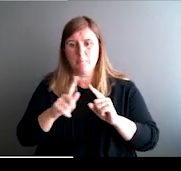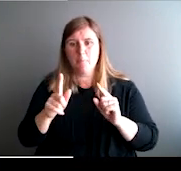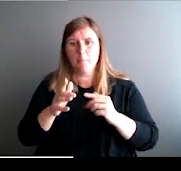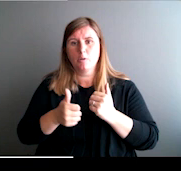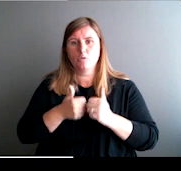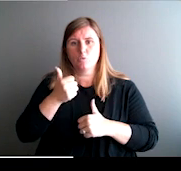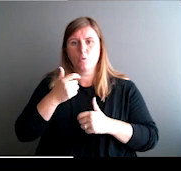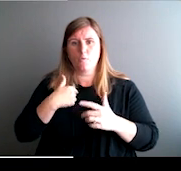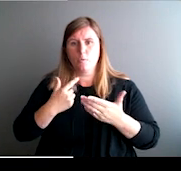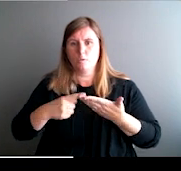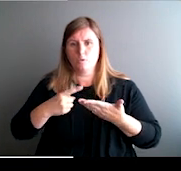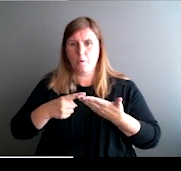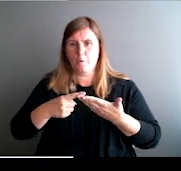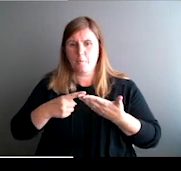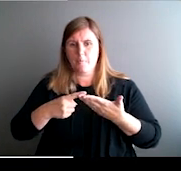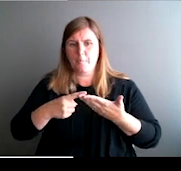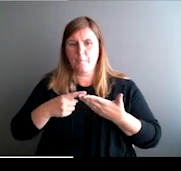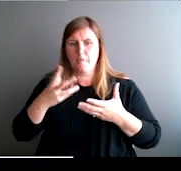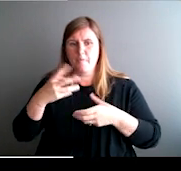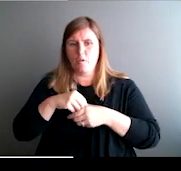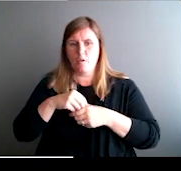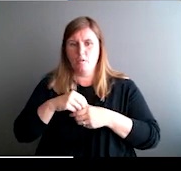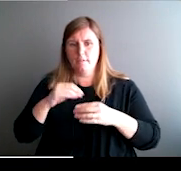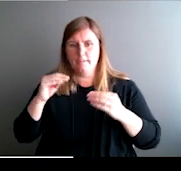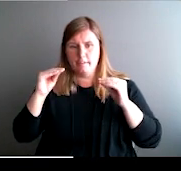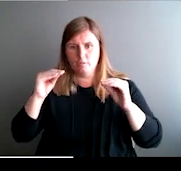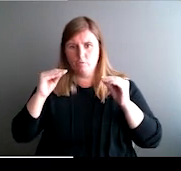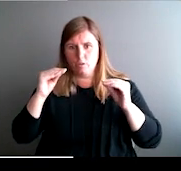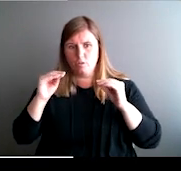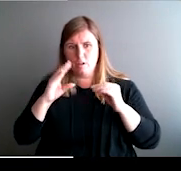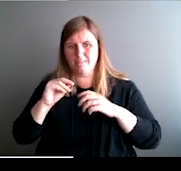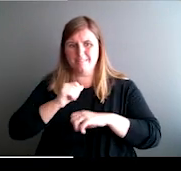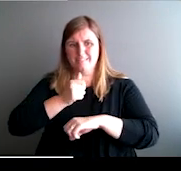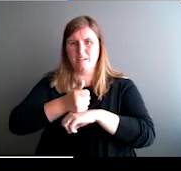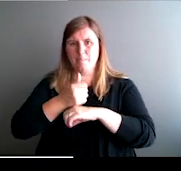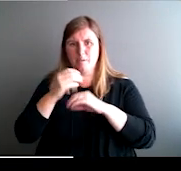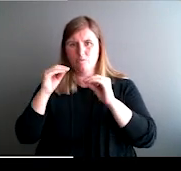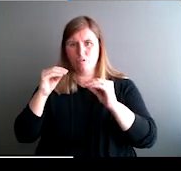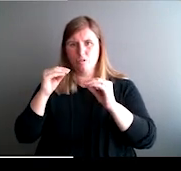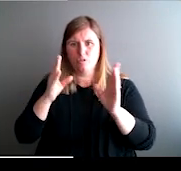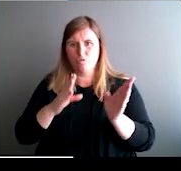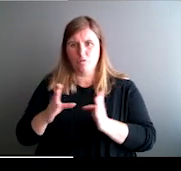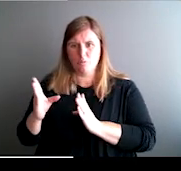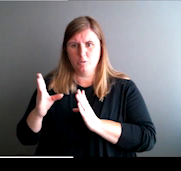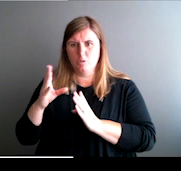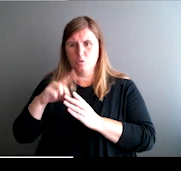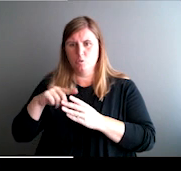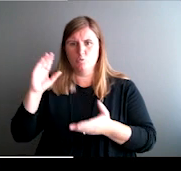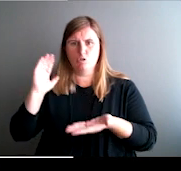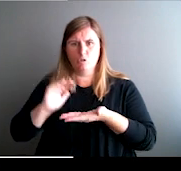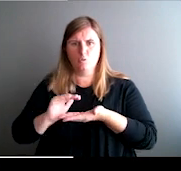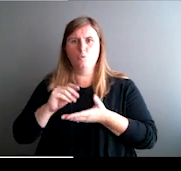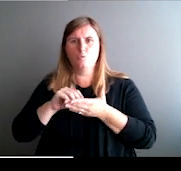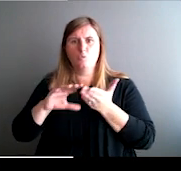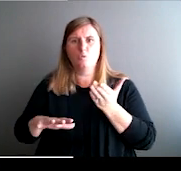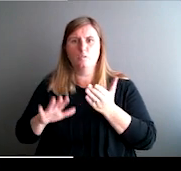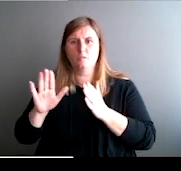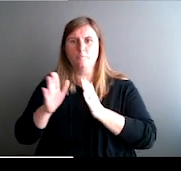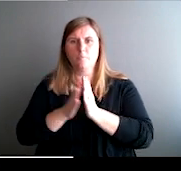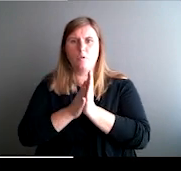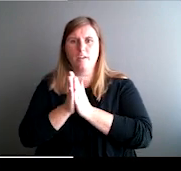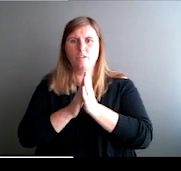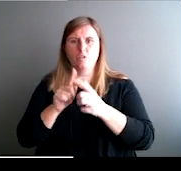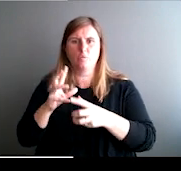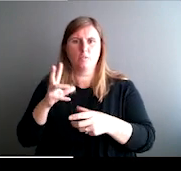majority of what I'll be talking about involves instruction and setting up instructional arrangements to reduce students' motivation